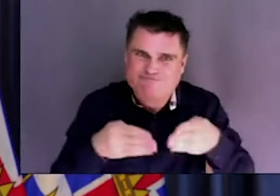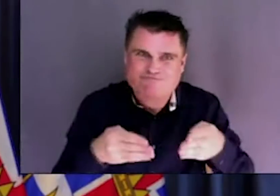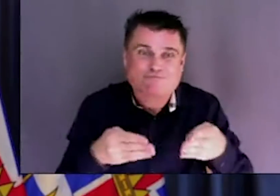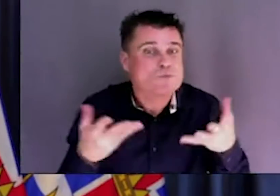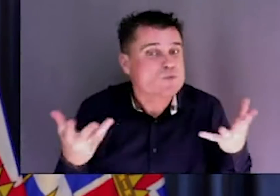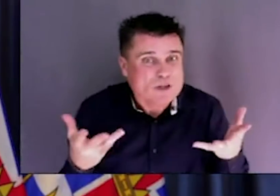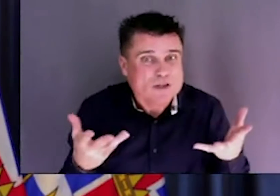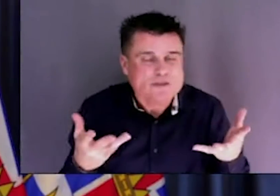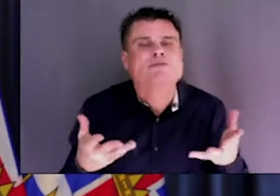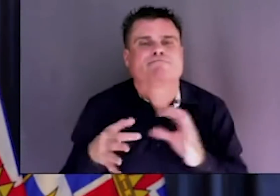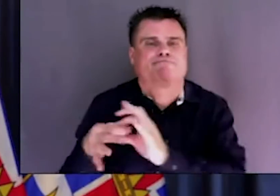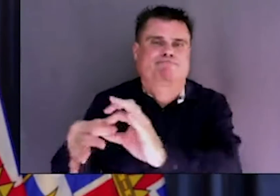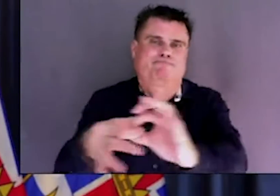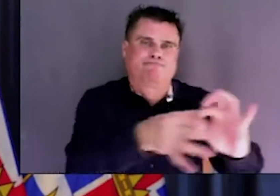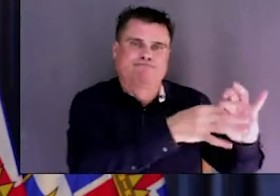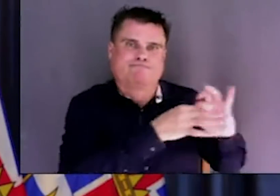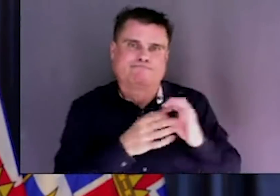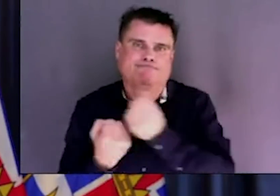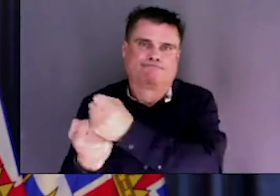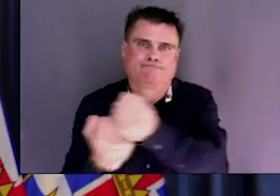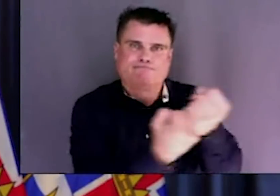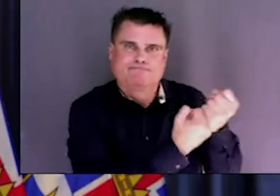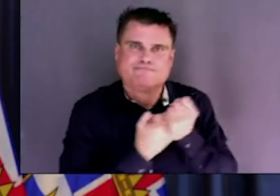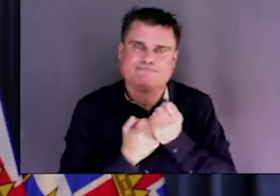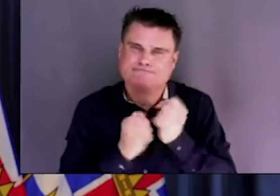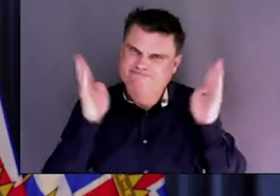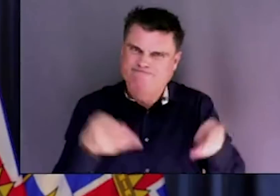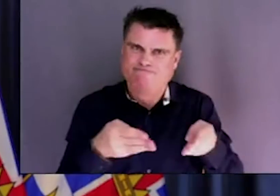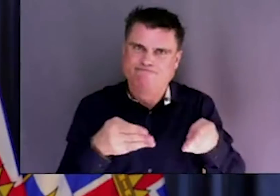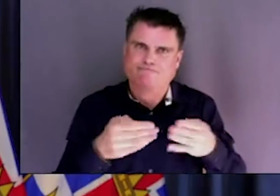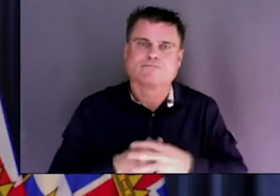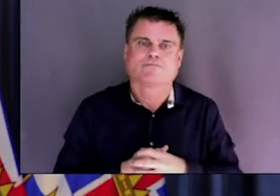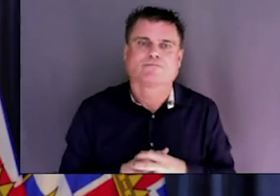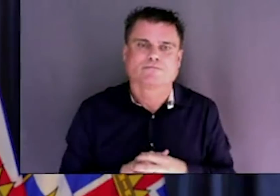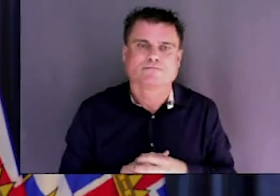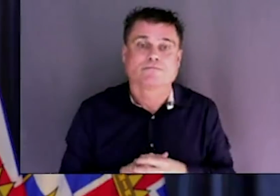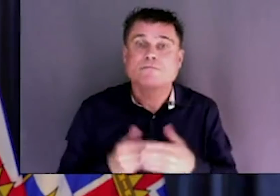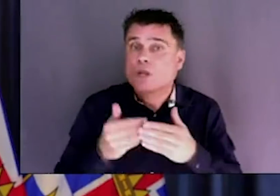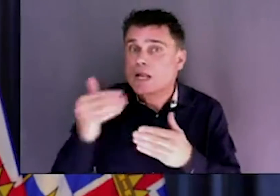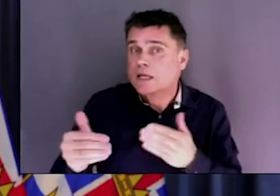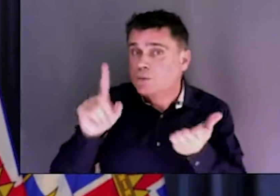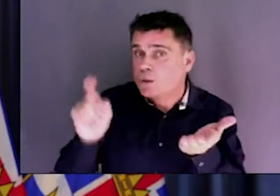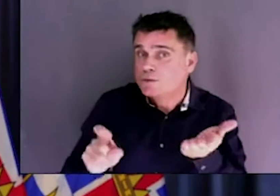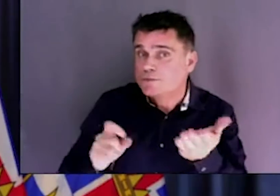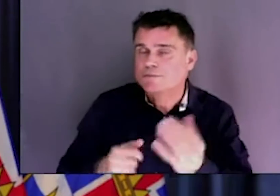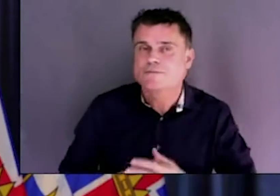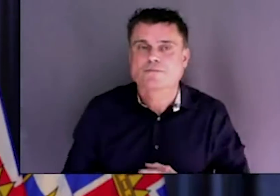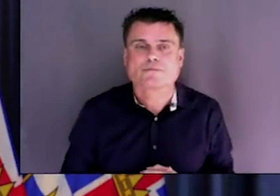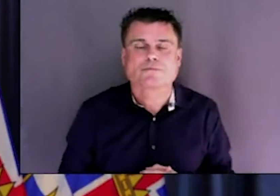to do, and no more than that. Our next question is from Tanya Fletcher, CBC.